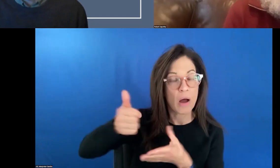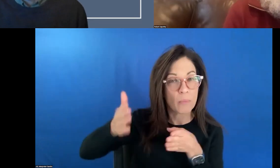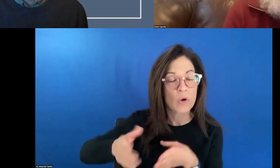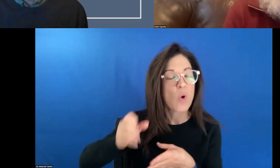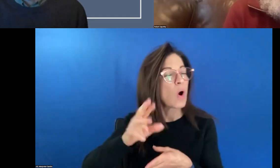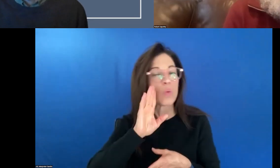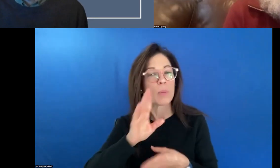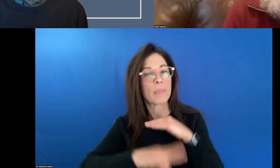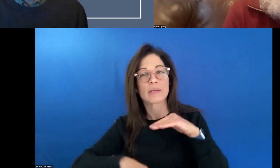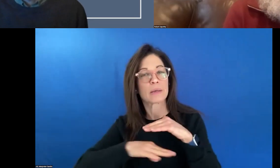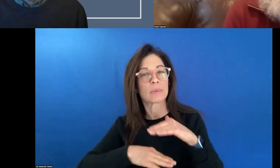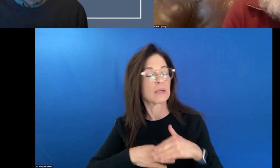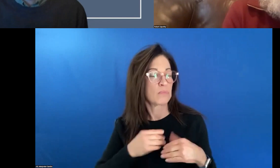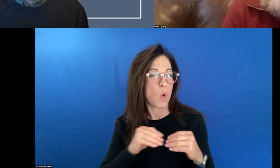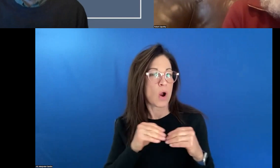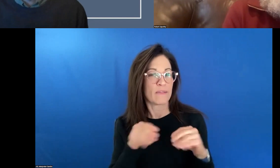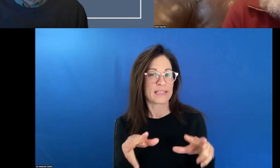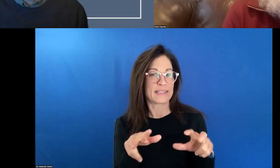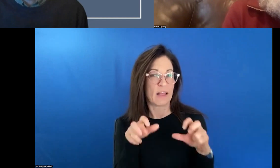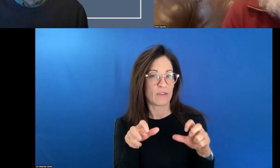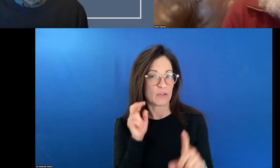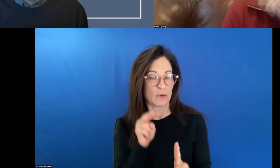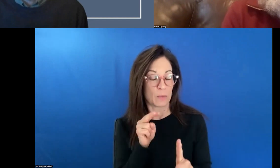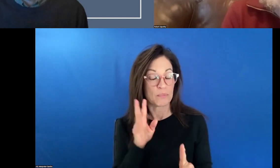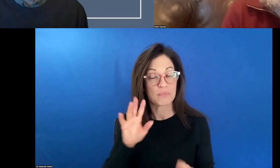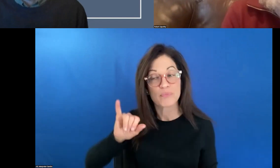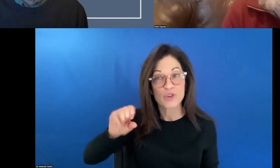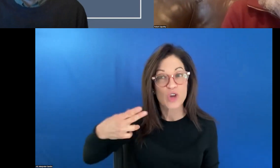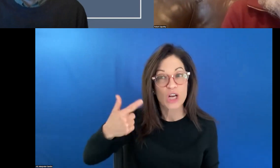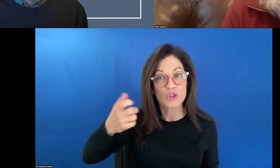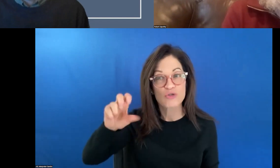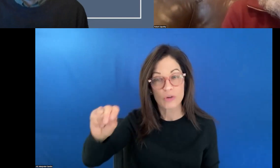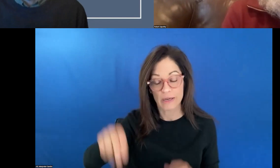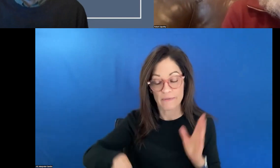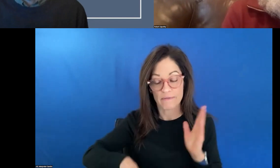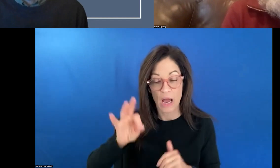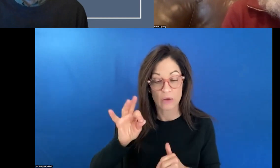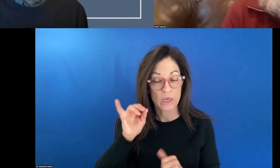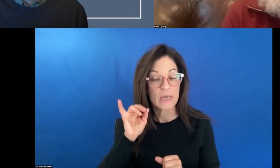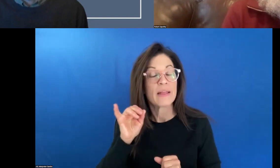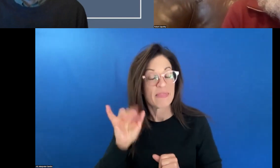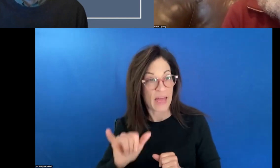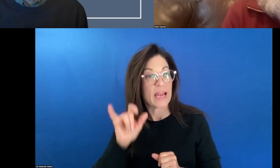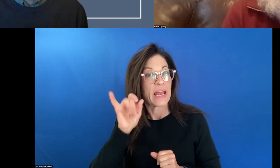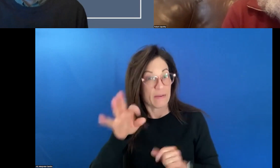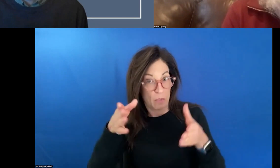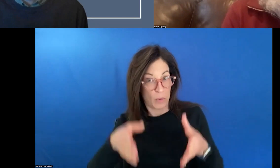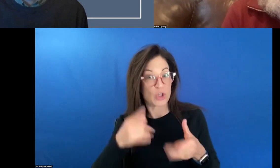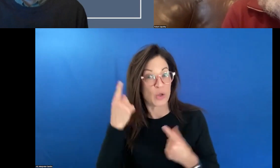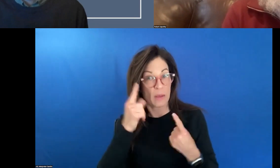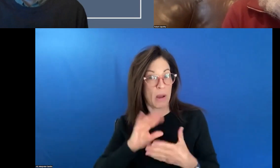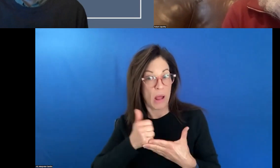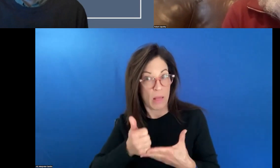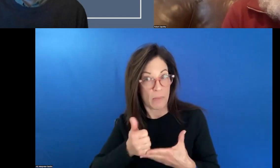be basically a selfish one? And what he finds is if the person you were thinking about whether or not to help, if